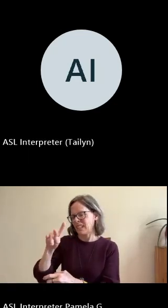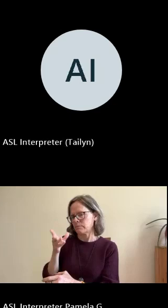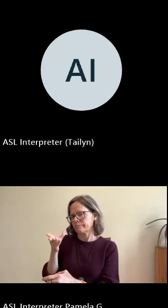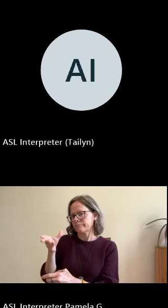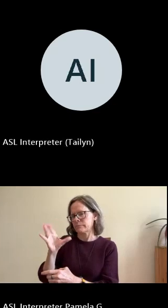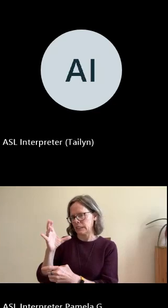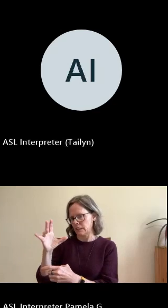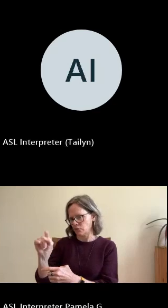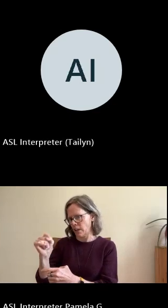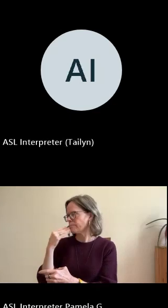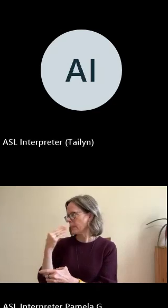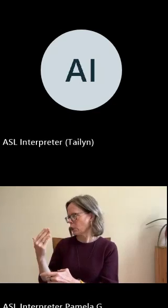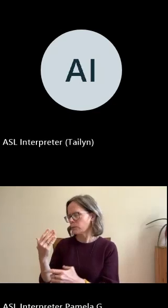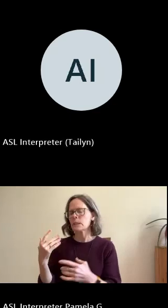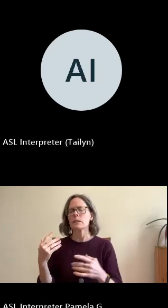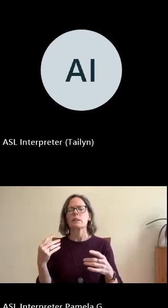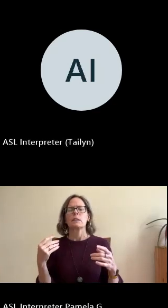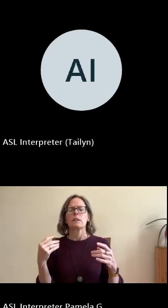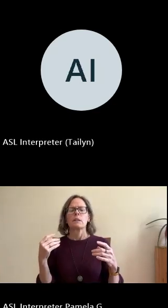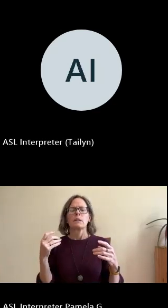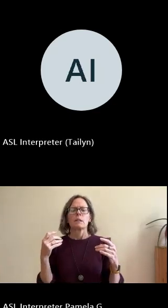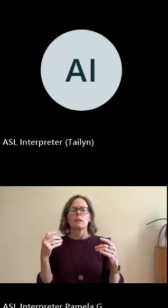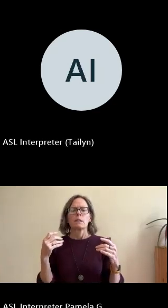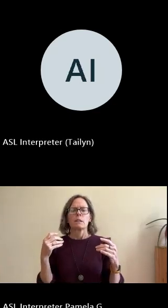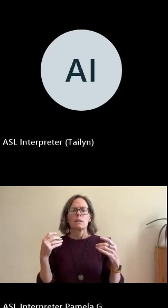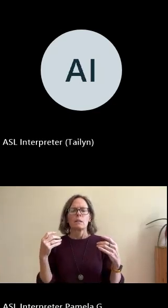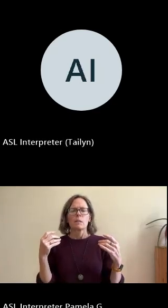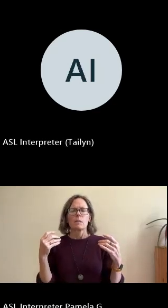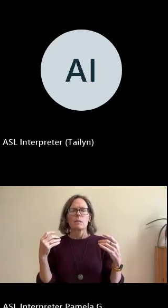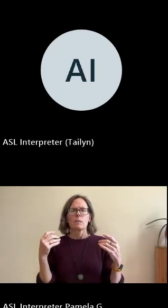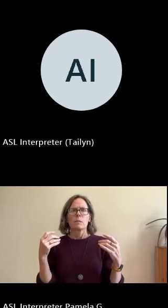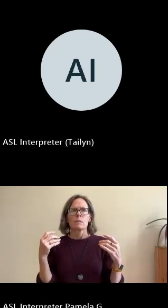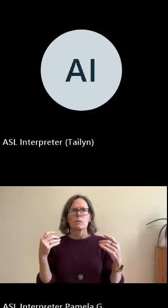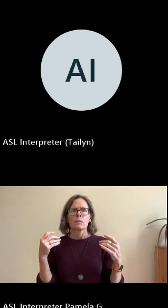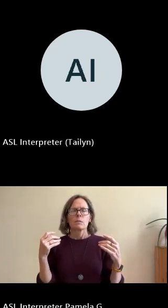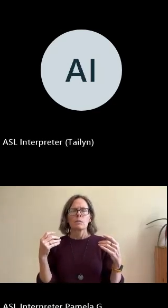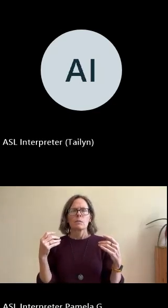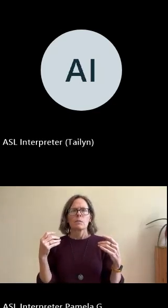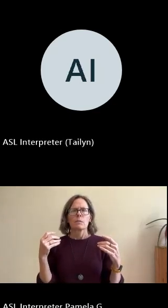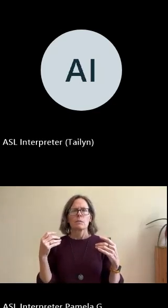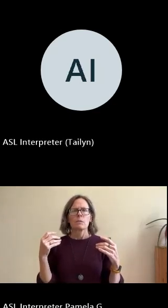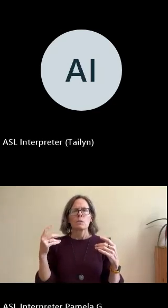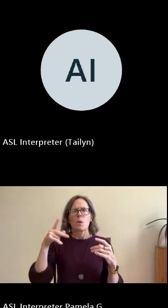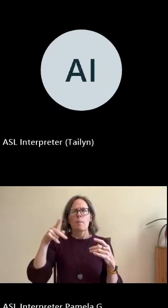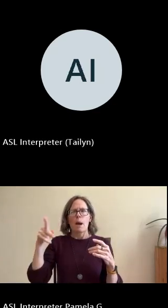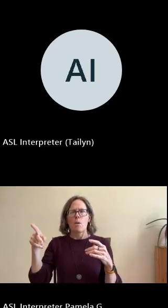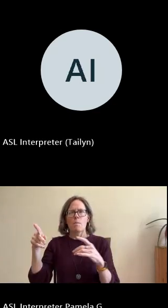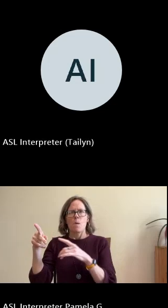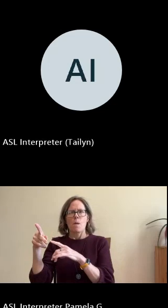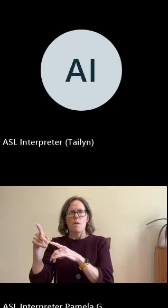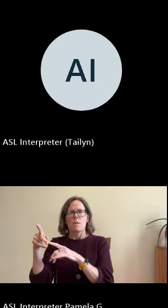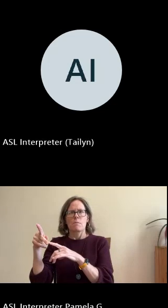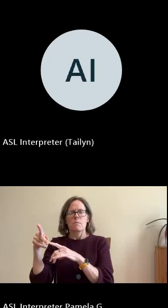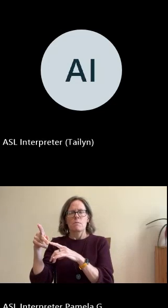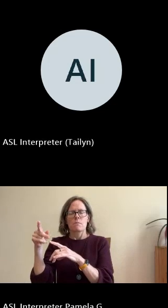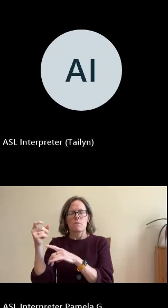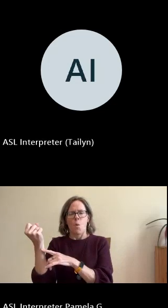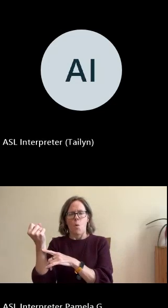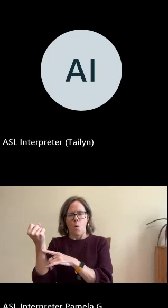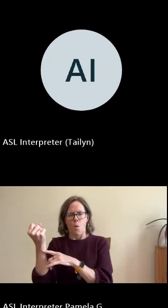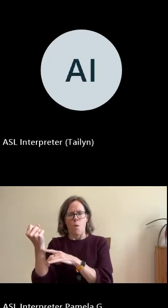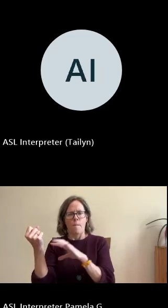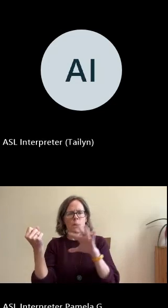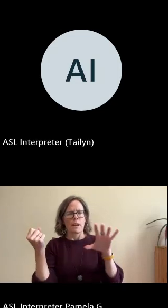go over, I'm going to actually maybe go off of the PowerPoint and start navigating around the